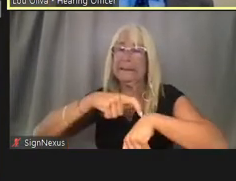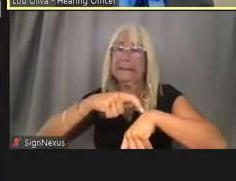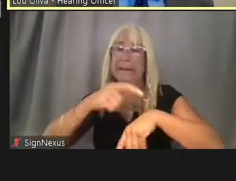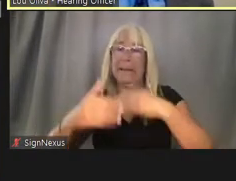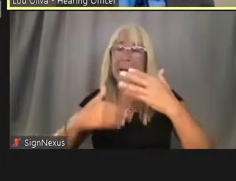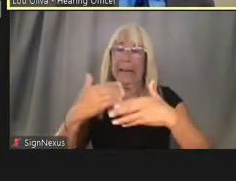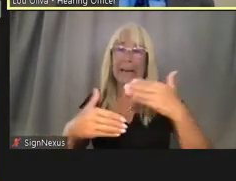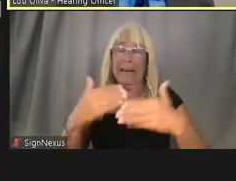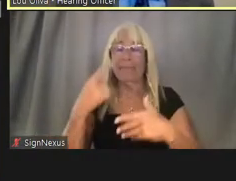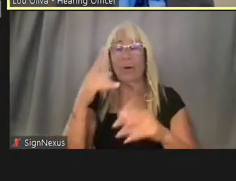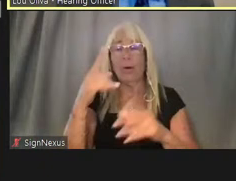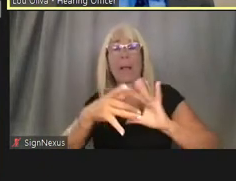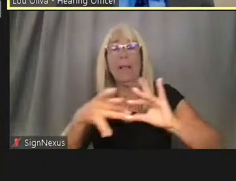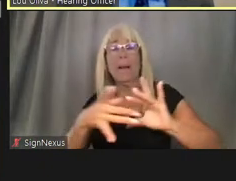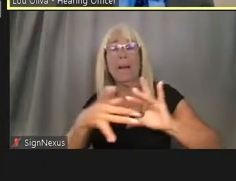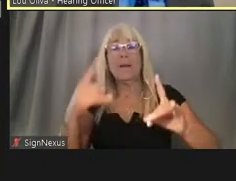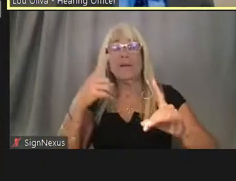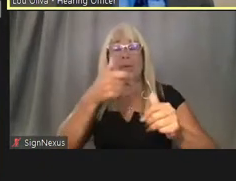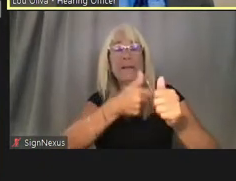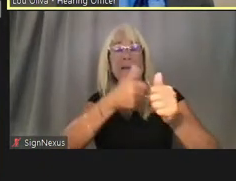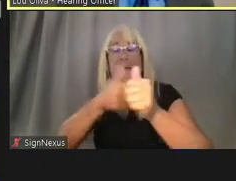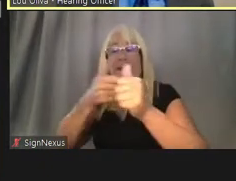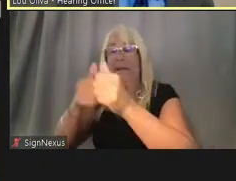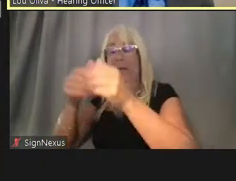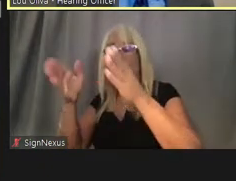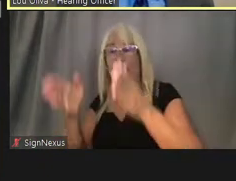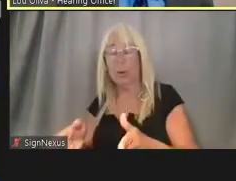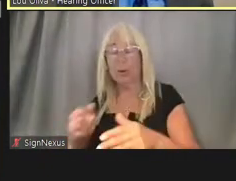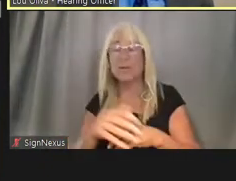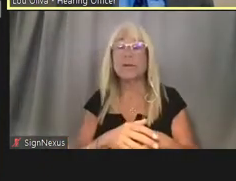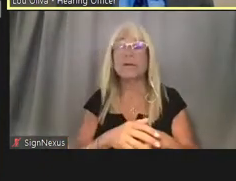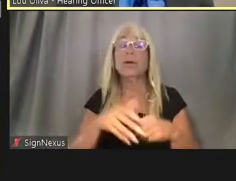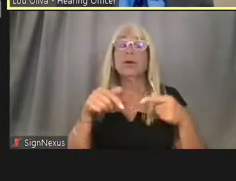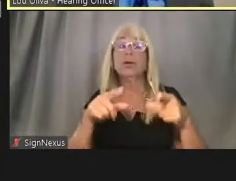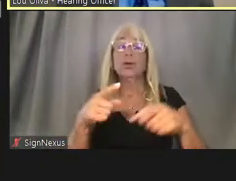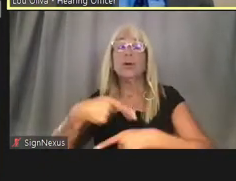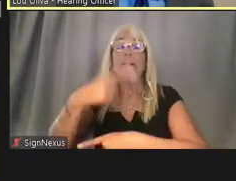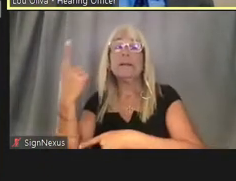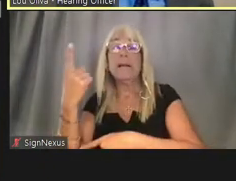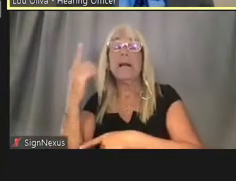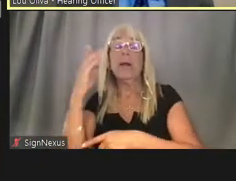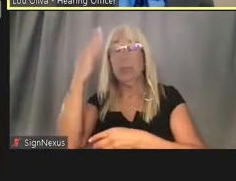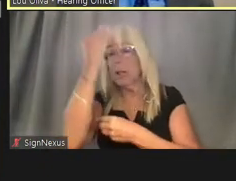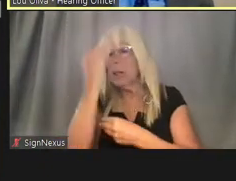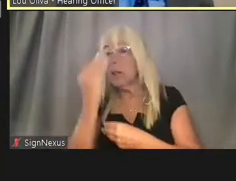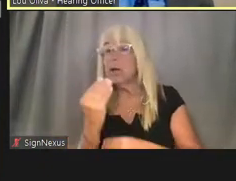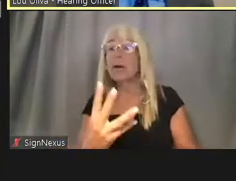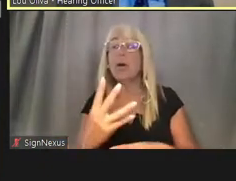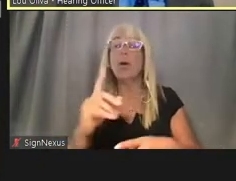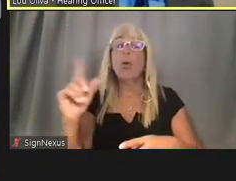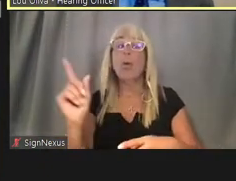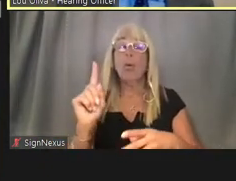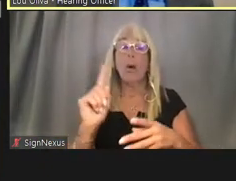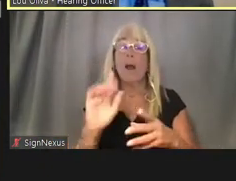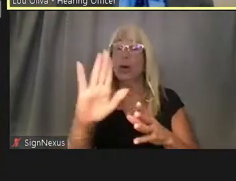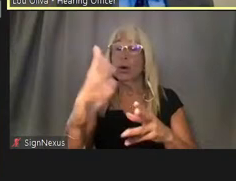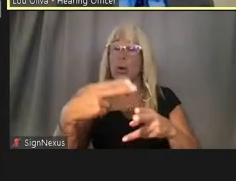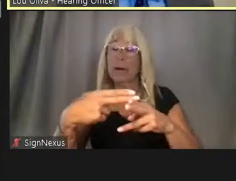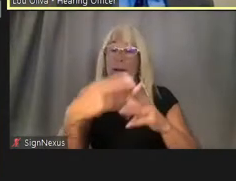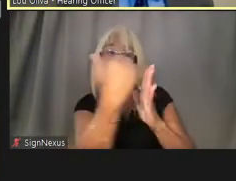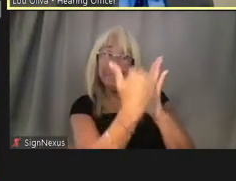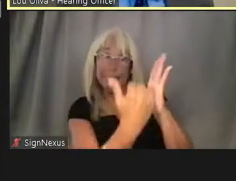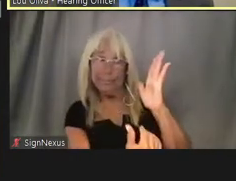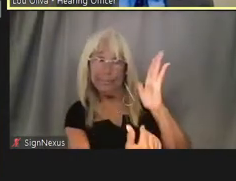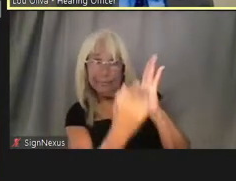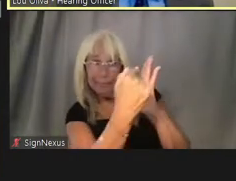to get this message to each speaker in attendance throughout the day we will regularly let everyone know where we are in the list so you can gauge how much